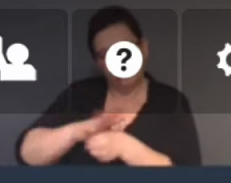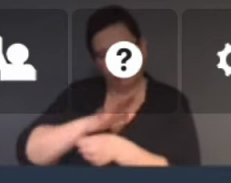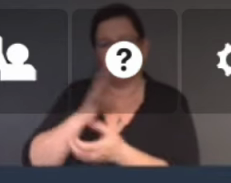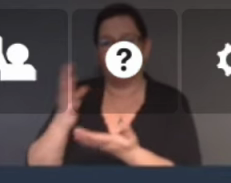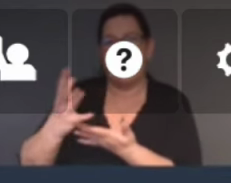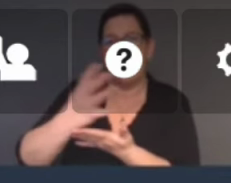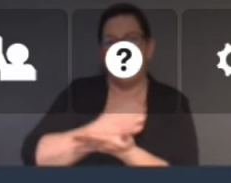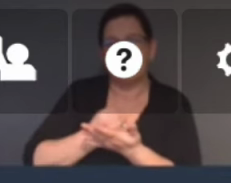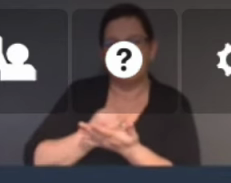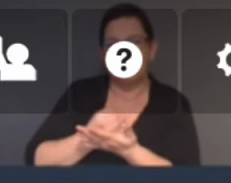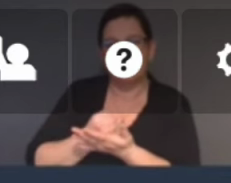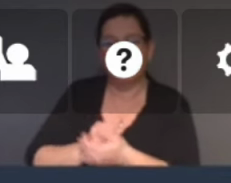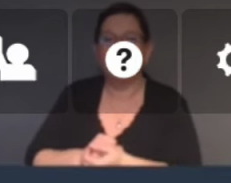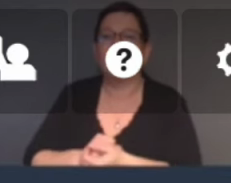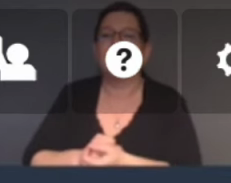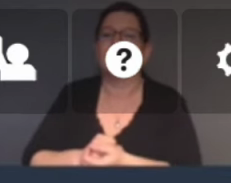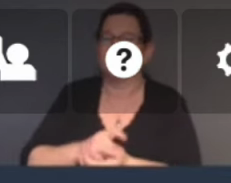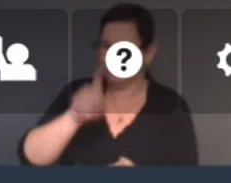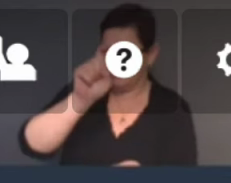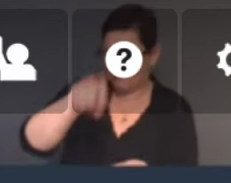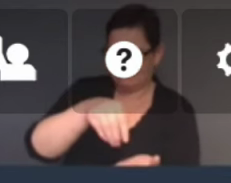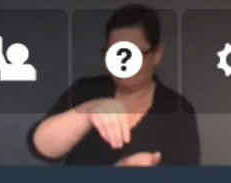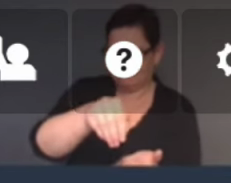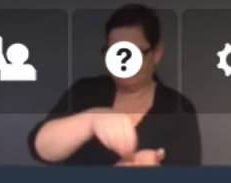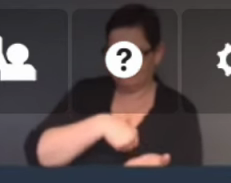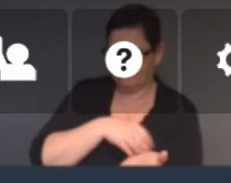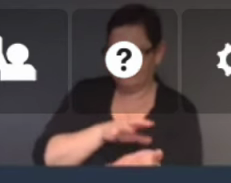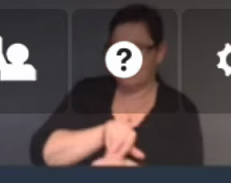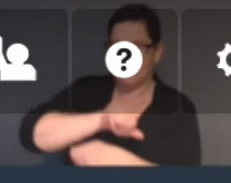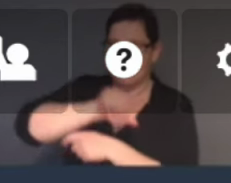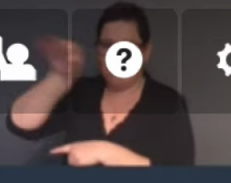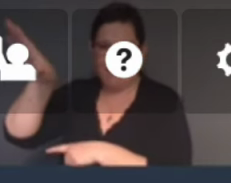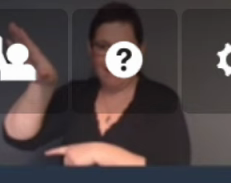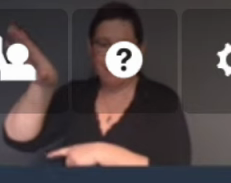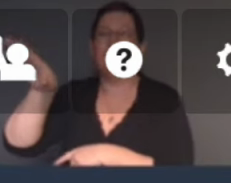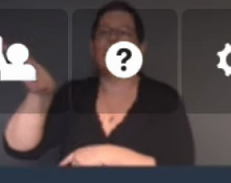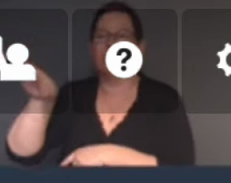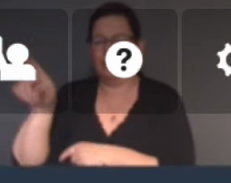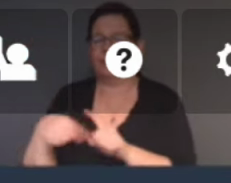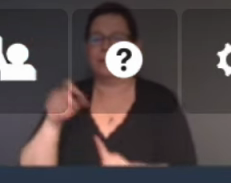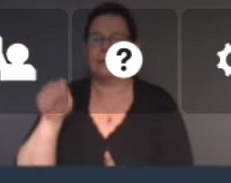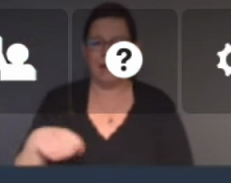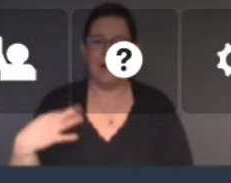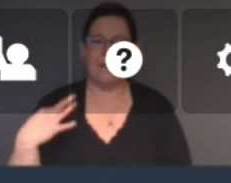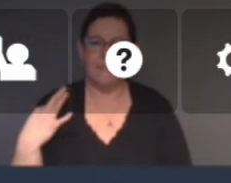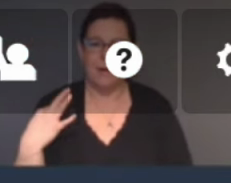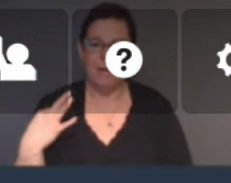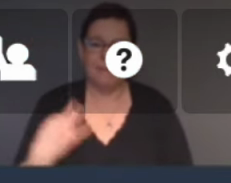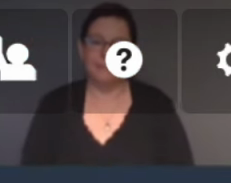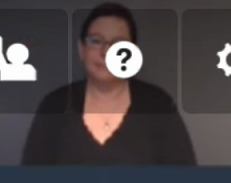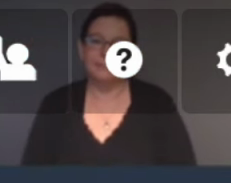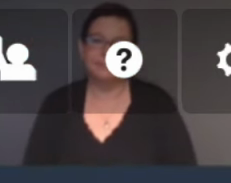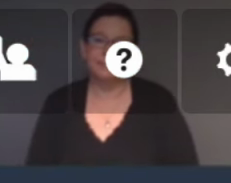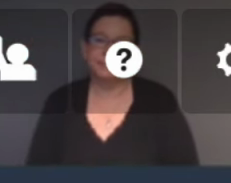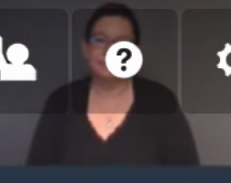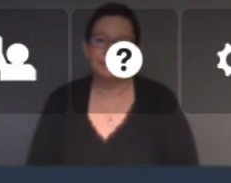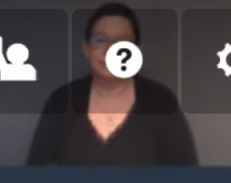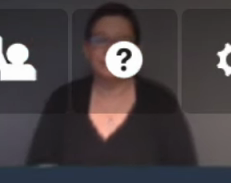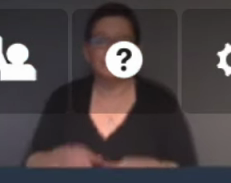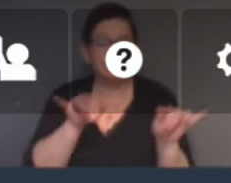As with the Canada Dental Benefit, you can apply for the one-time top-up to the Canada Housing Benefit either through My